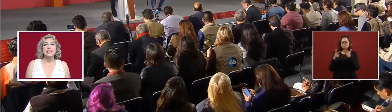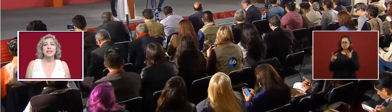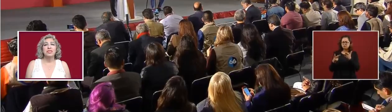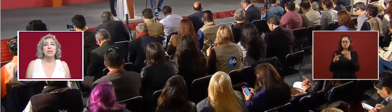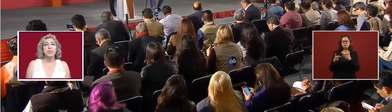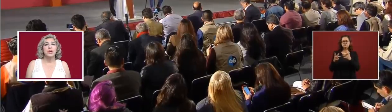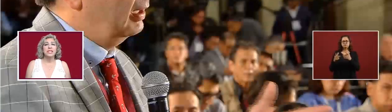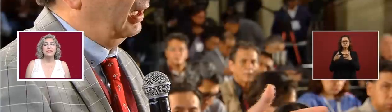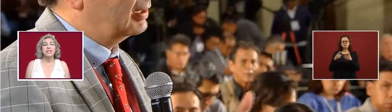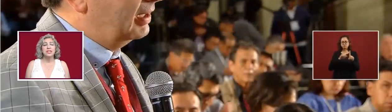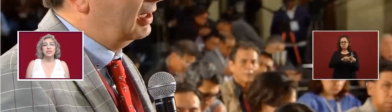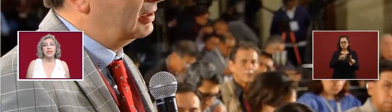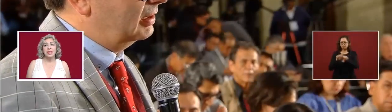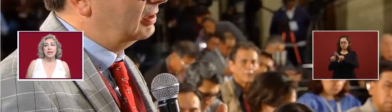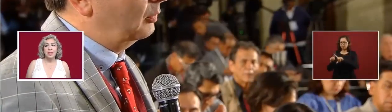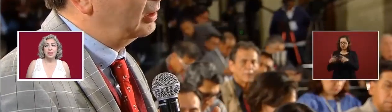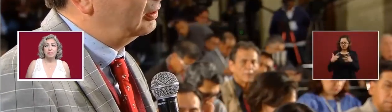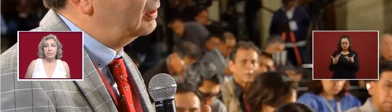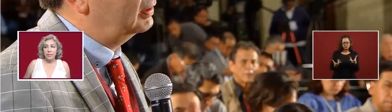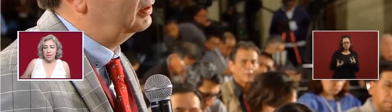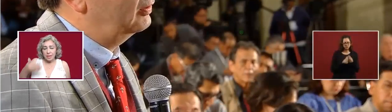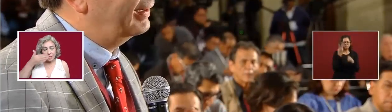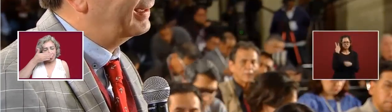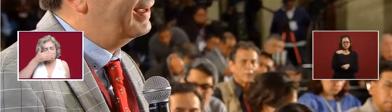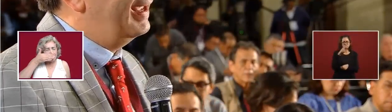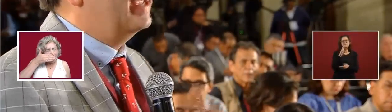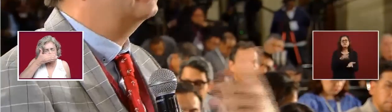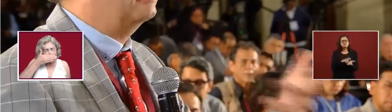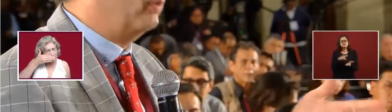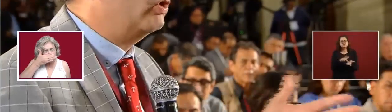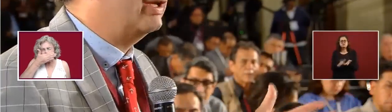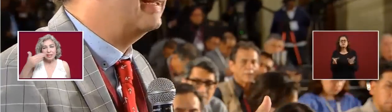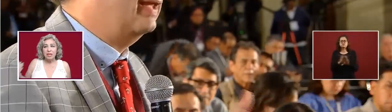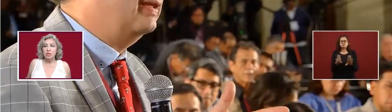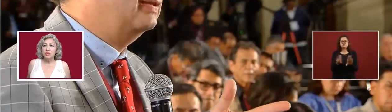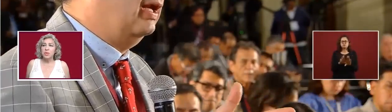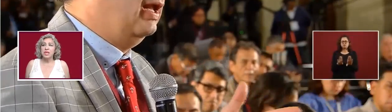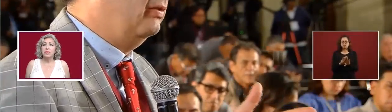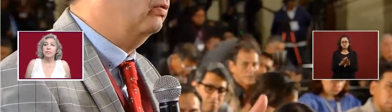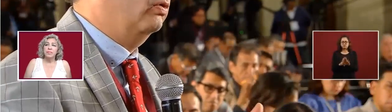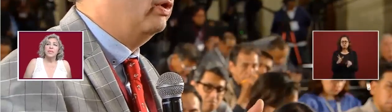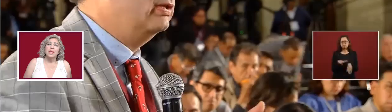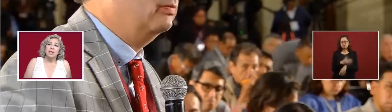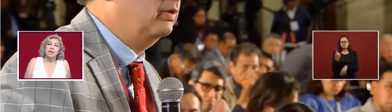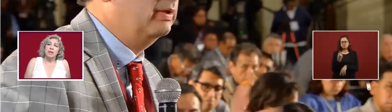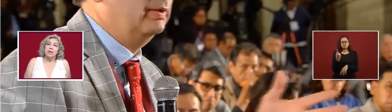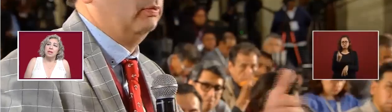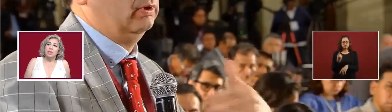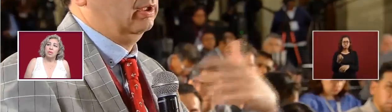money that's, or support is given to the, the media that goes with you?